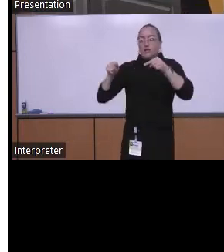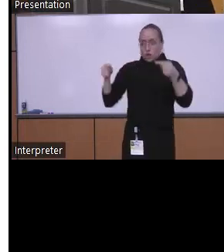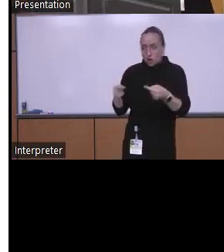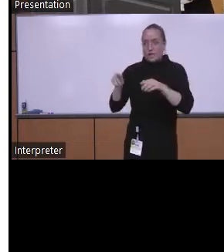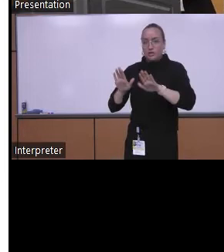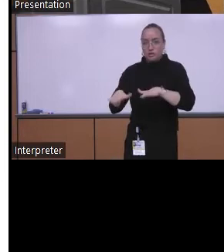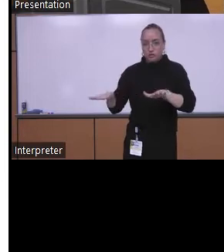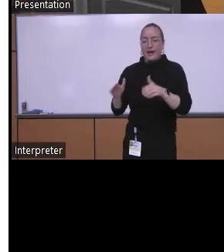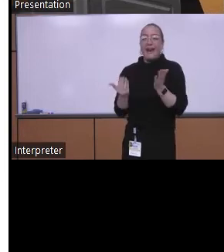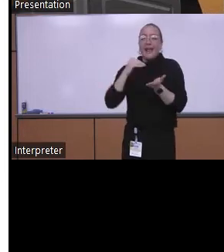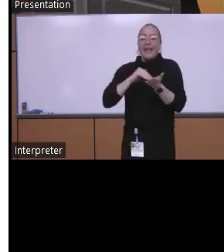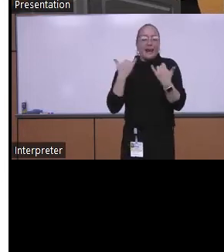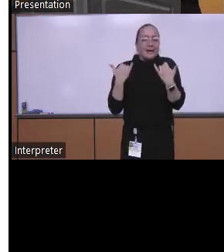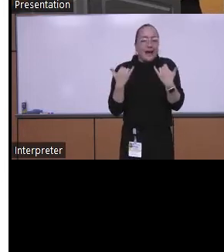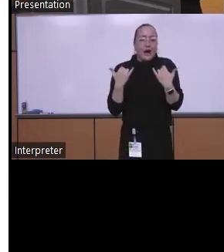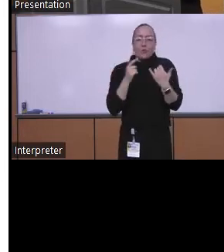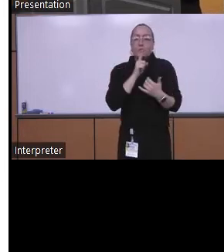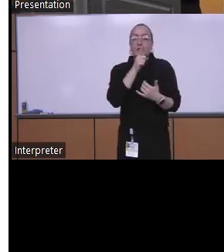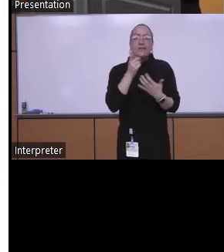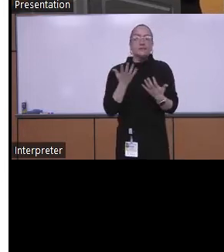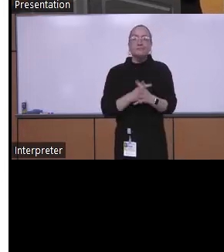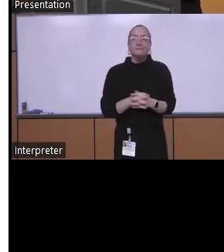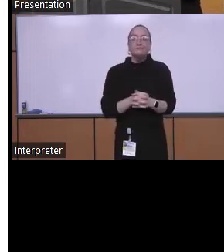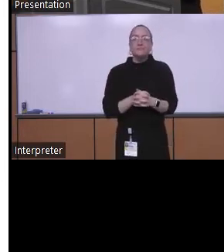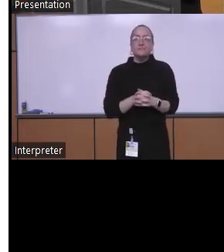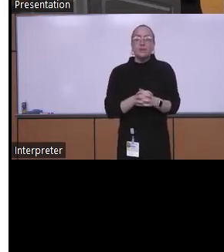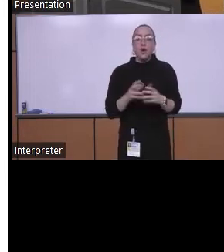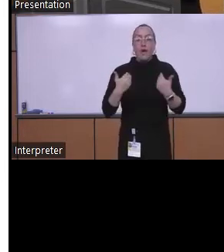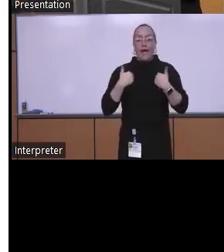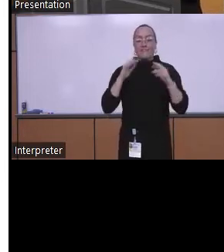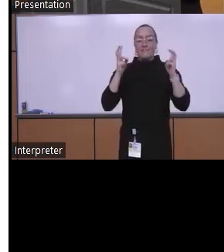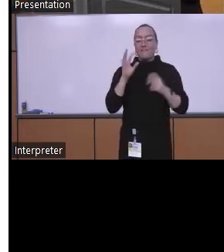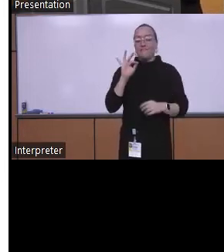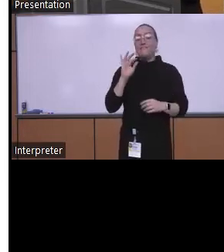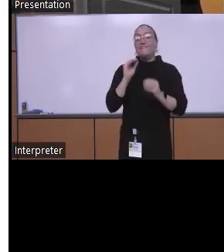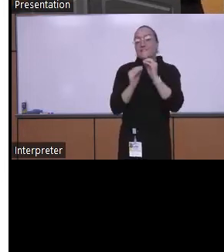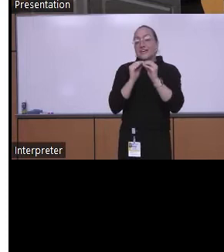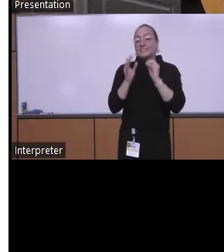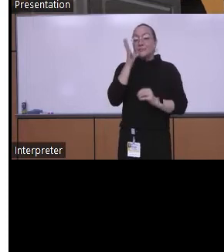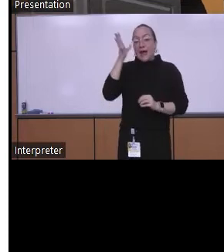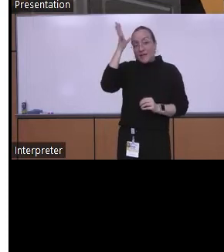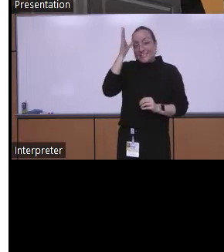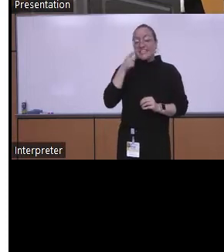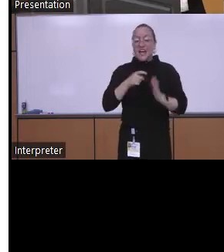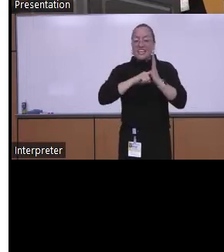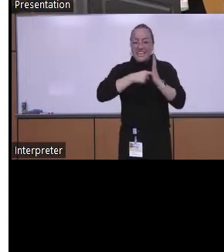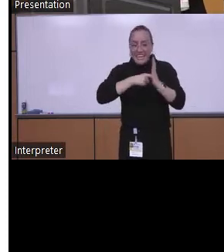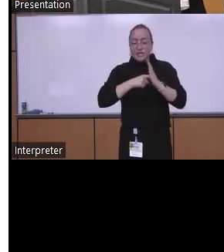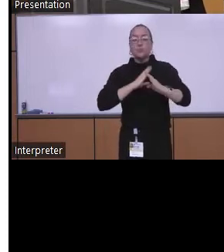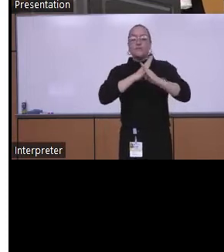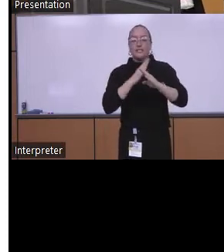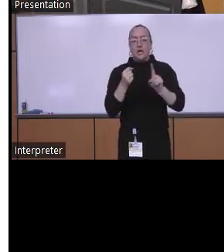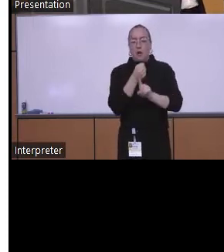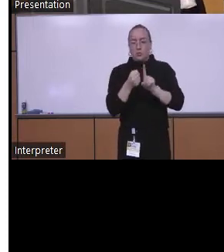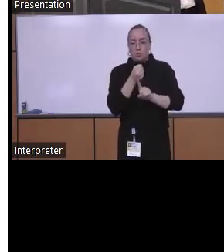of. So accordingly, interventions to fix parents were seen as key to preventing abuse. With the passage of CAPTA,